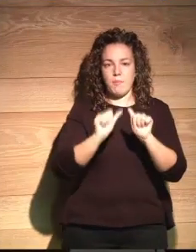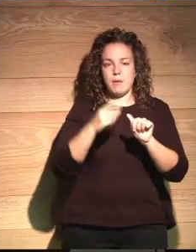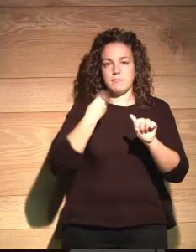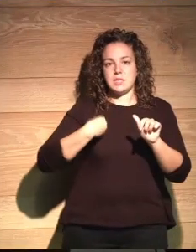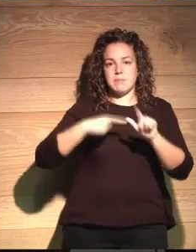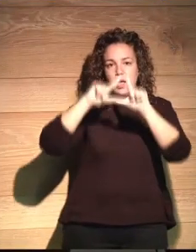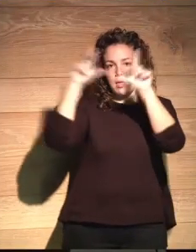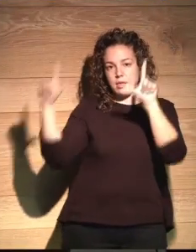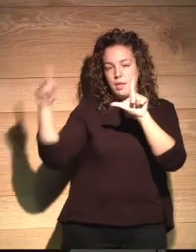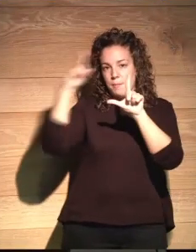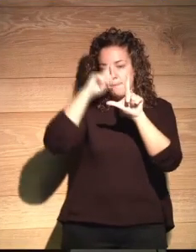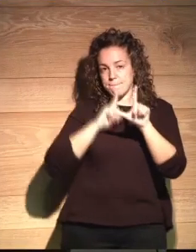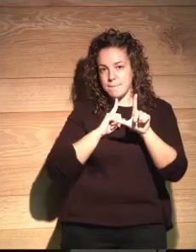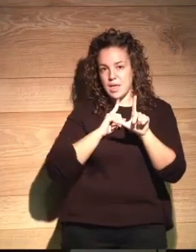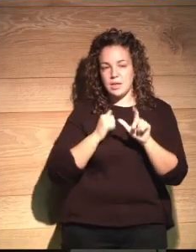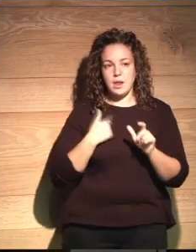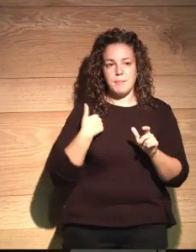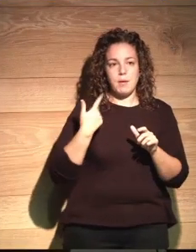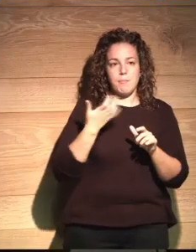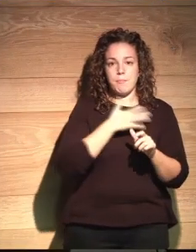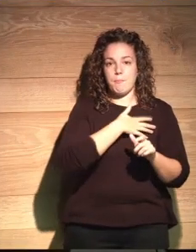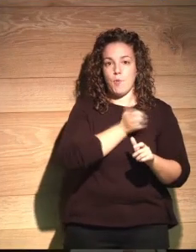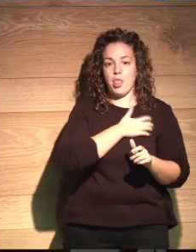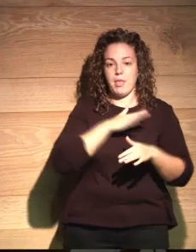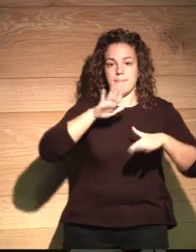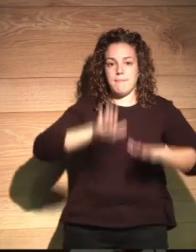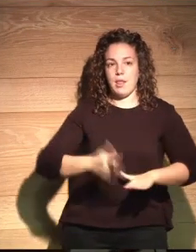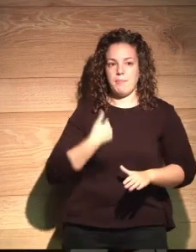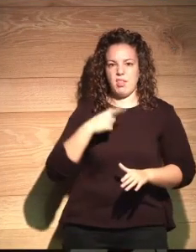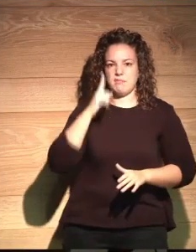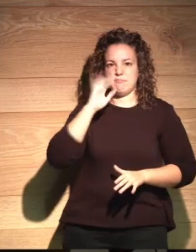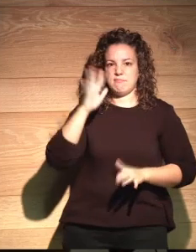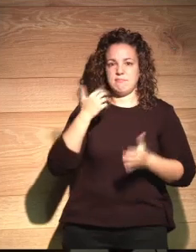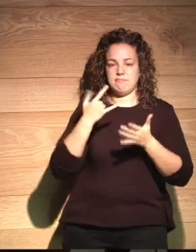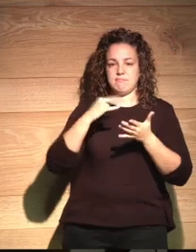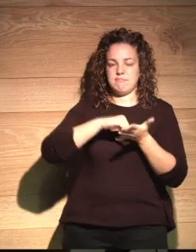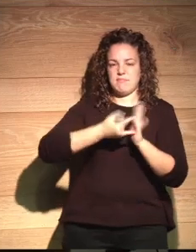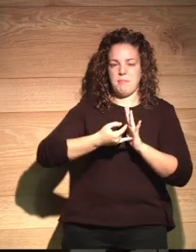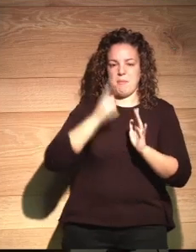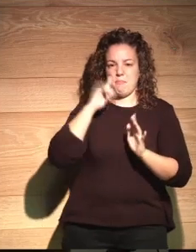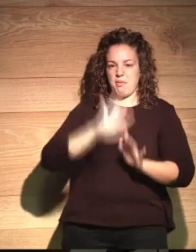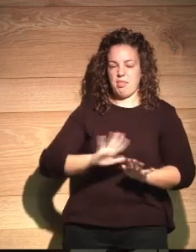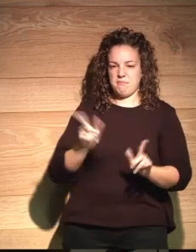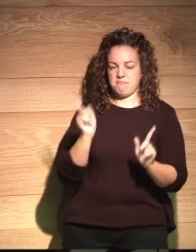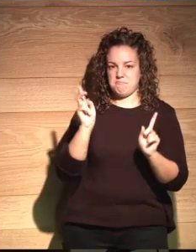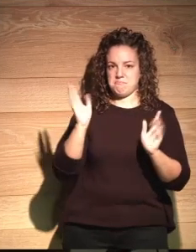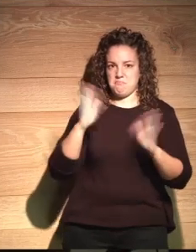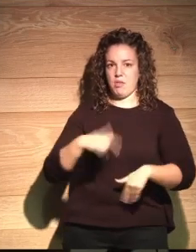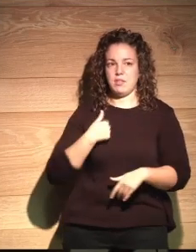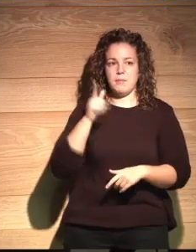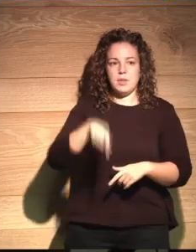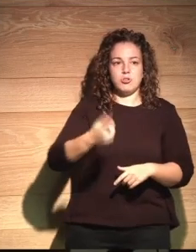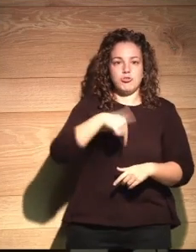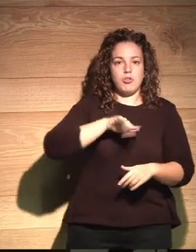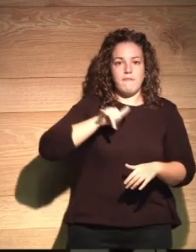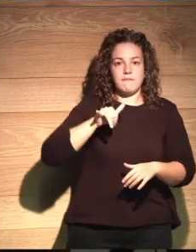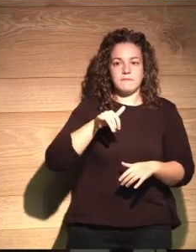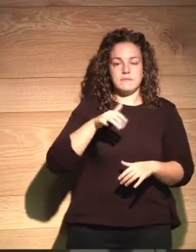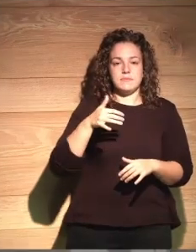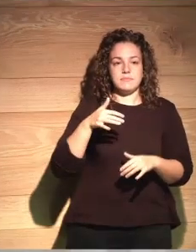here in Madrid, but they still don't use this. And also that, we would move in the oceans like this. And that hasn't